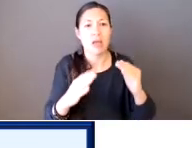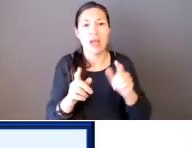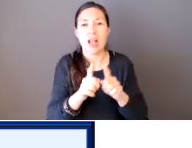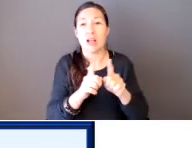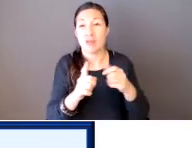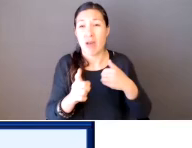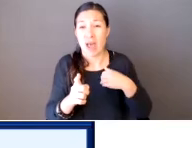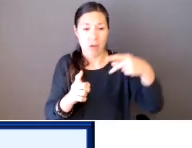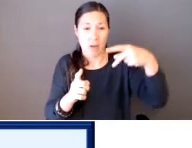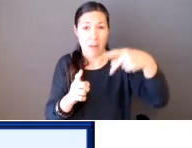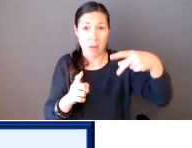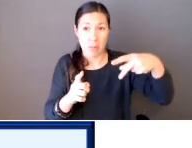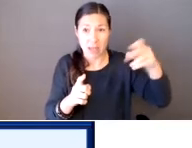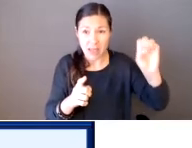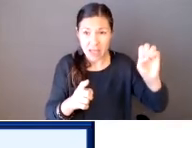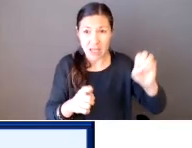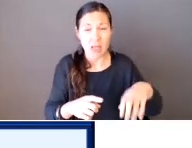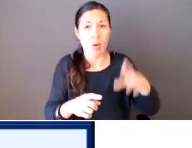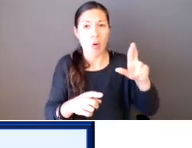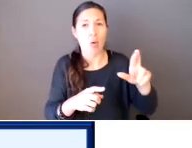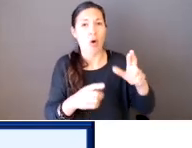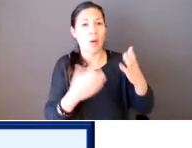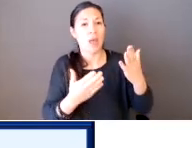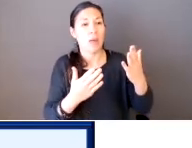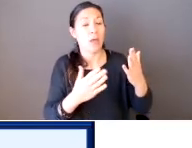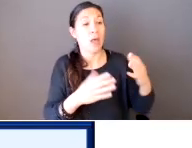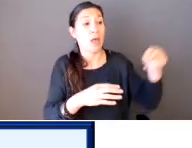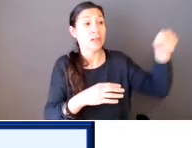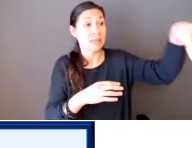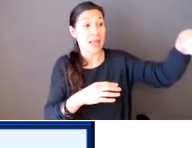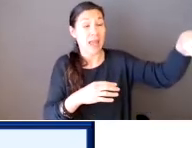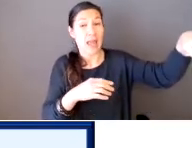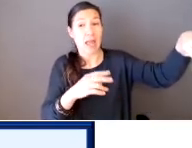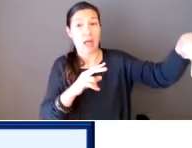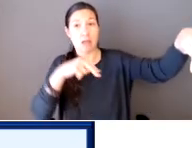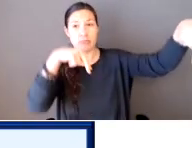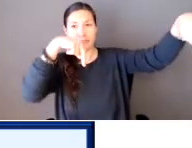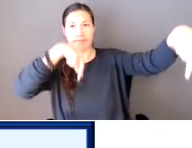visits outside, at windows, whatever it was, before the worker went out into the field.